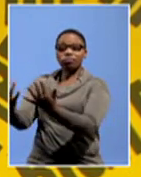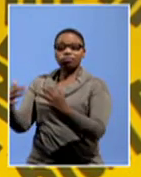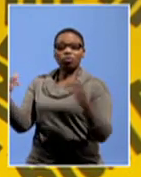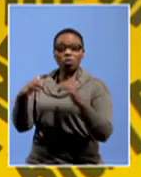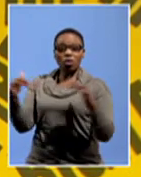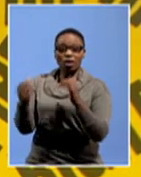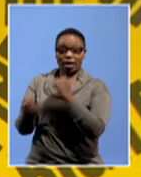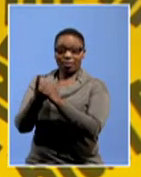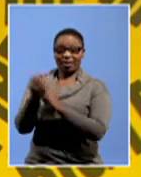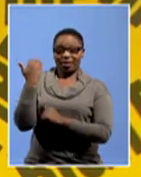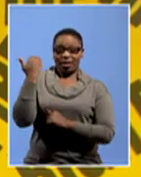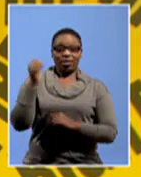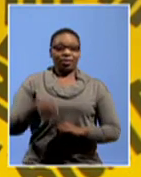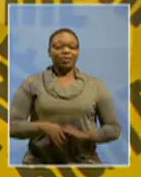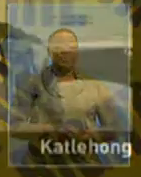those days.